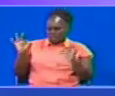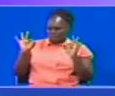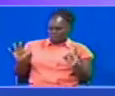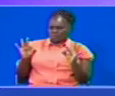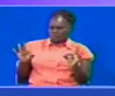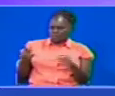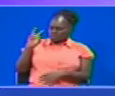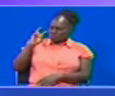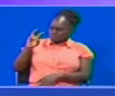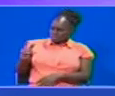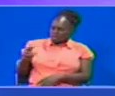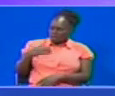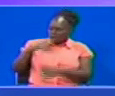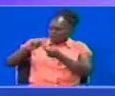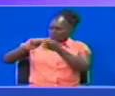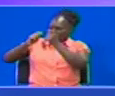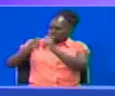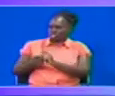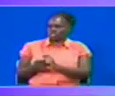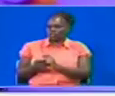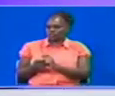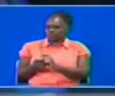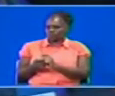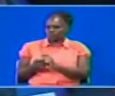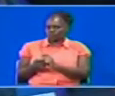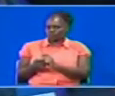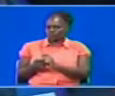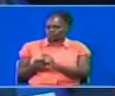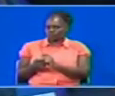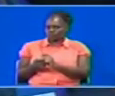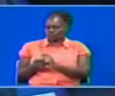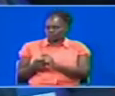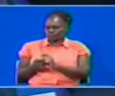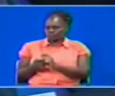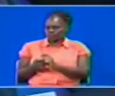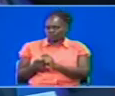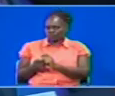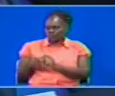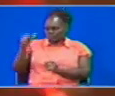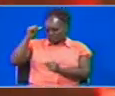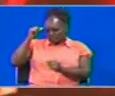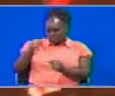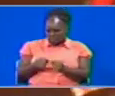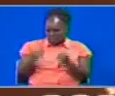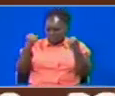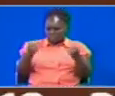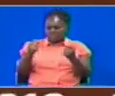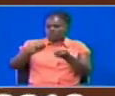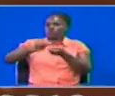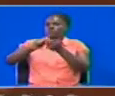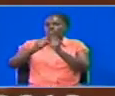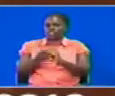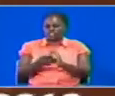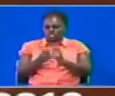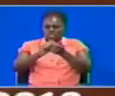us to look at how that transformation is landing. Look, here's what we know. We know that in the midst of this transformation, it